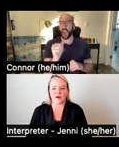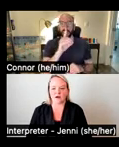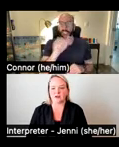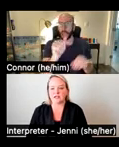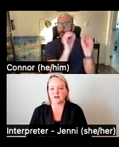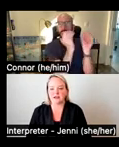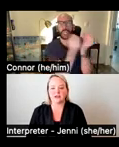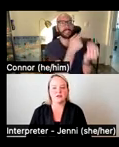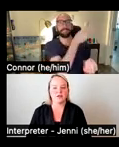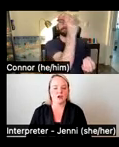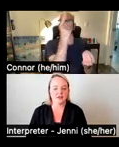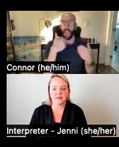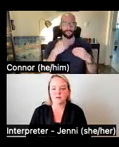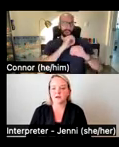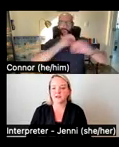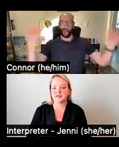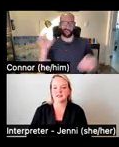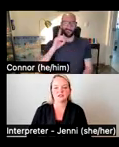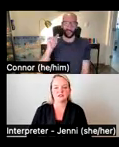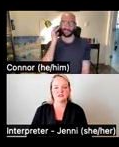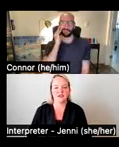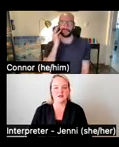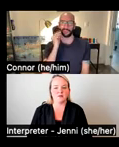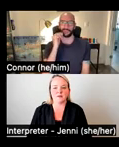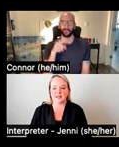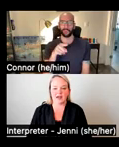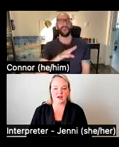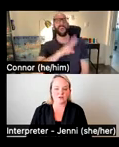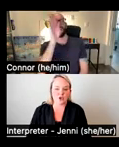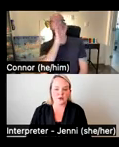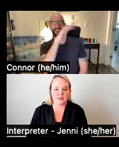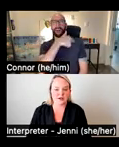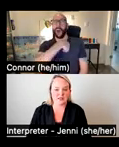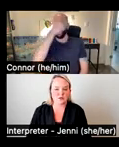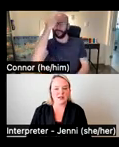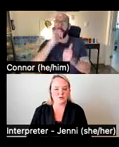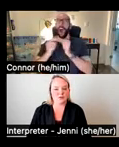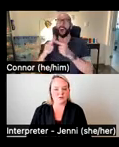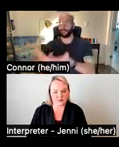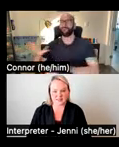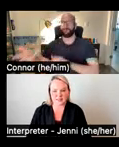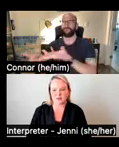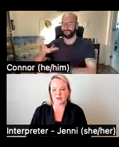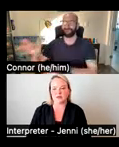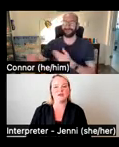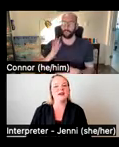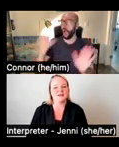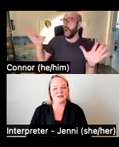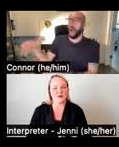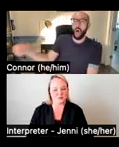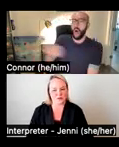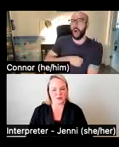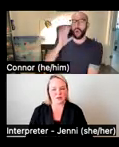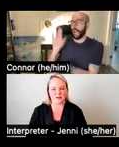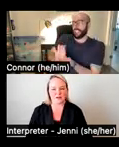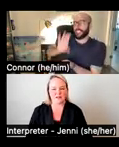they are hearing, non-disabled organizations, maybe they have no experience working with disabled people.